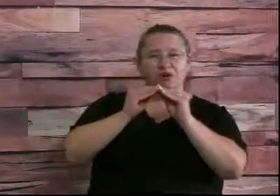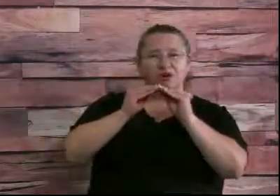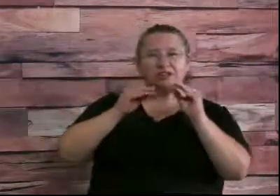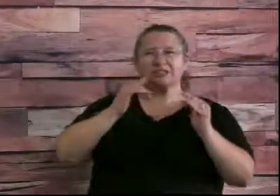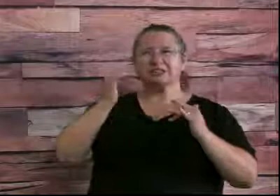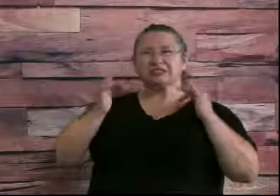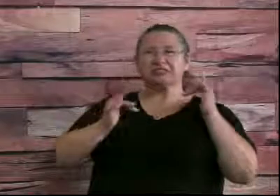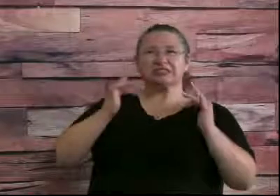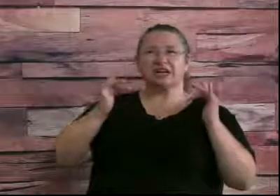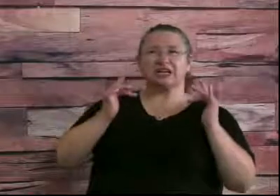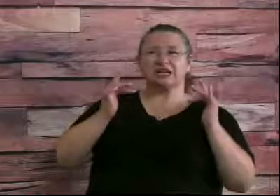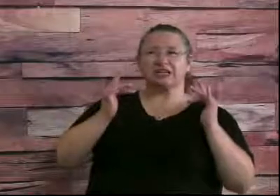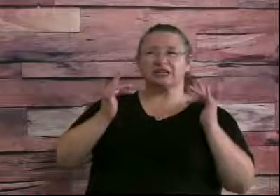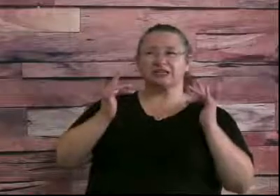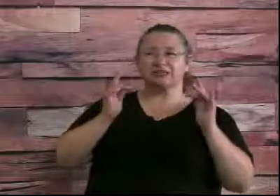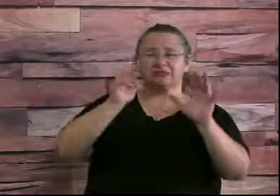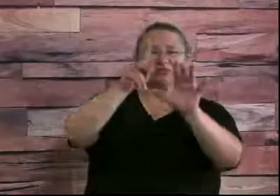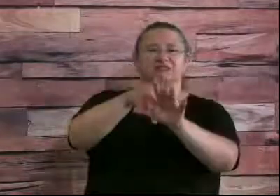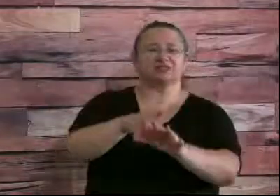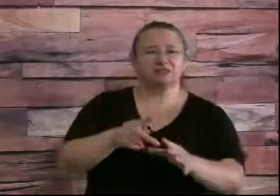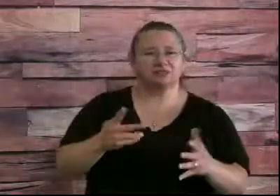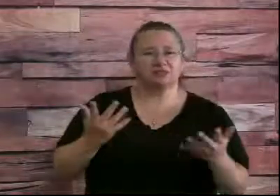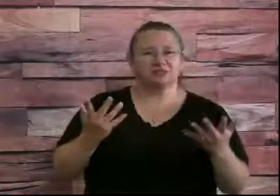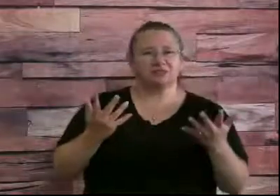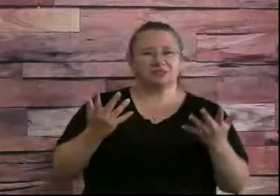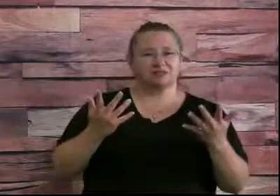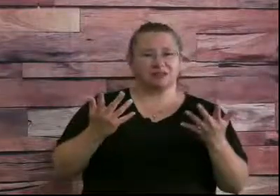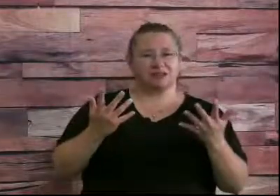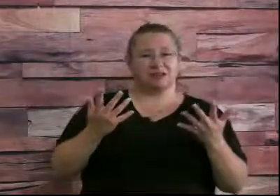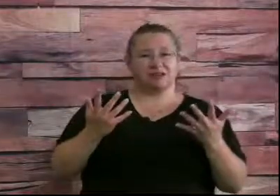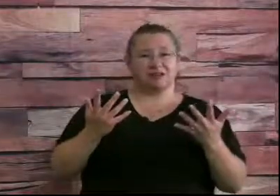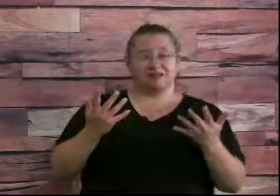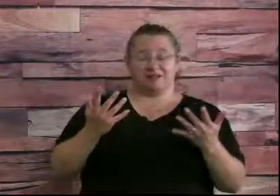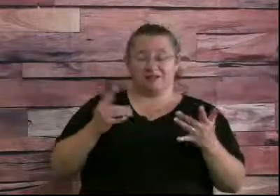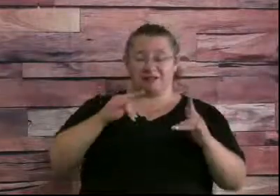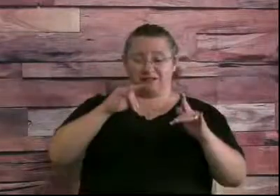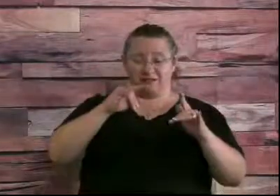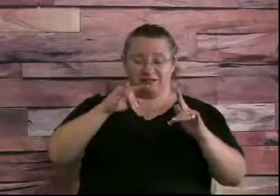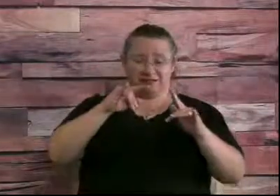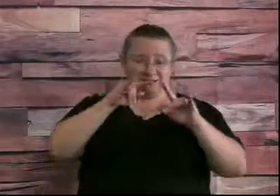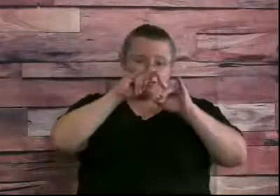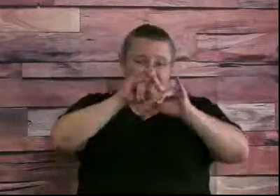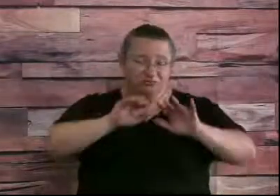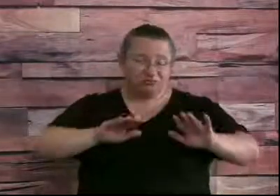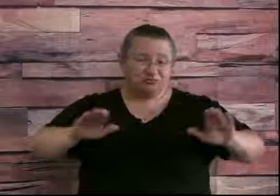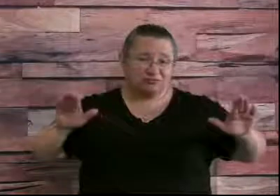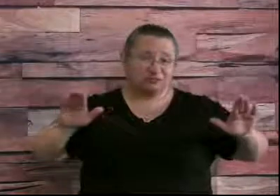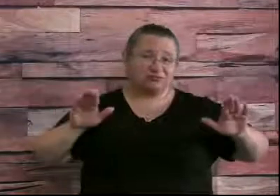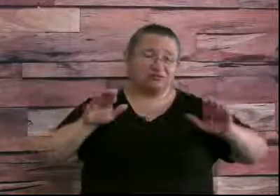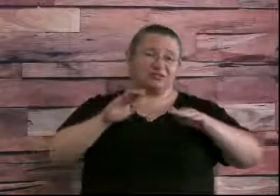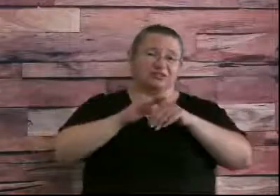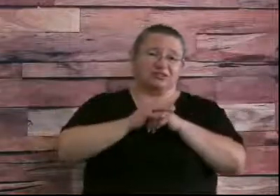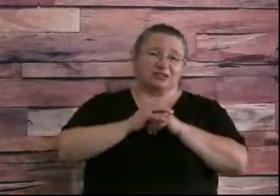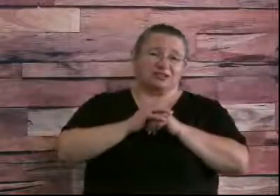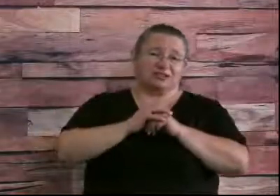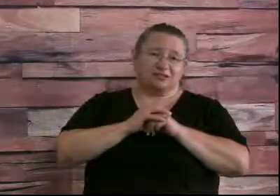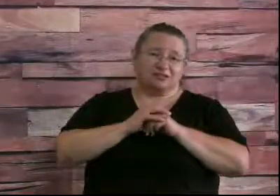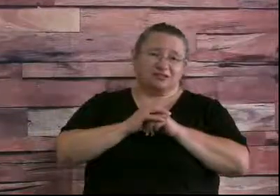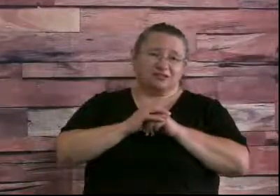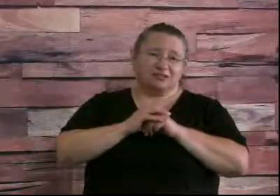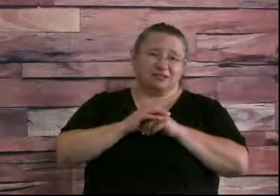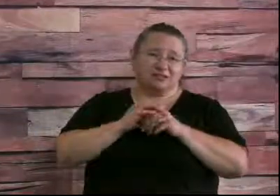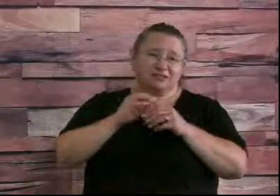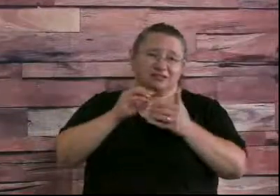be a part of. And our students, just like we're saying a minute ago, our